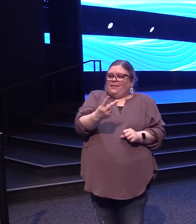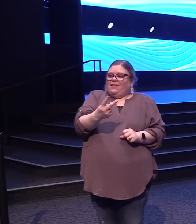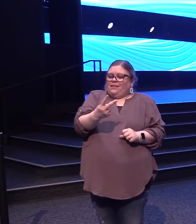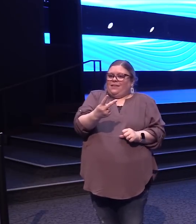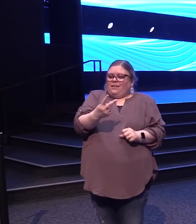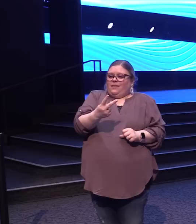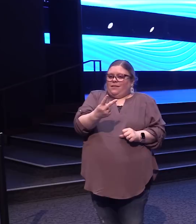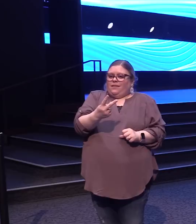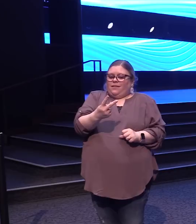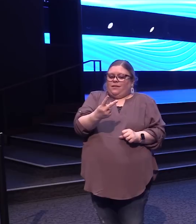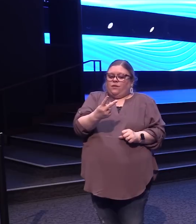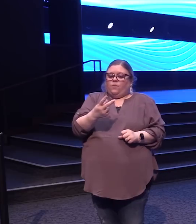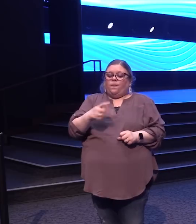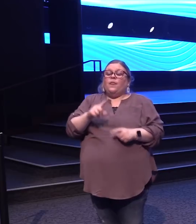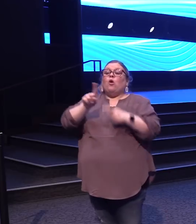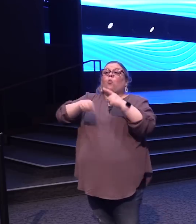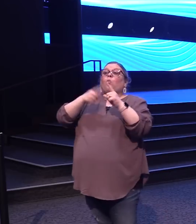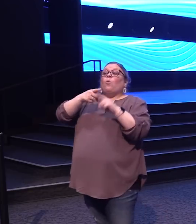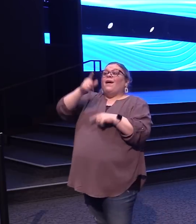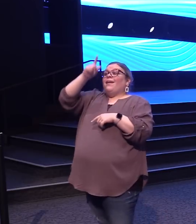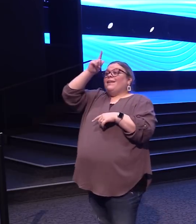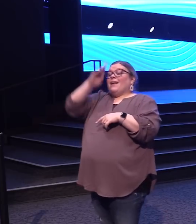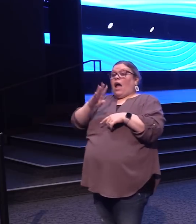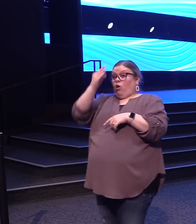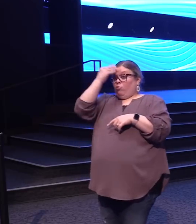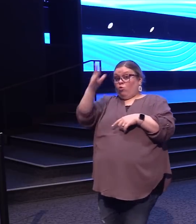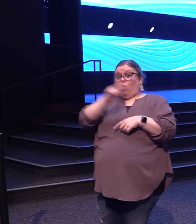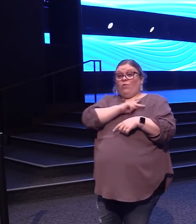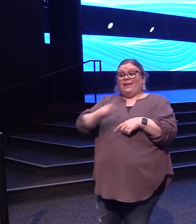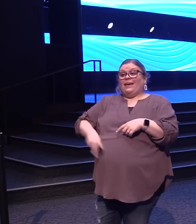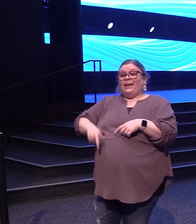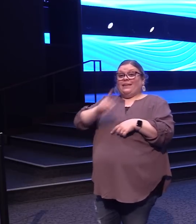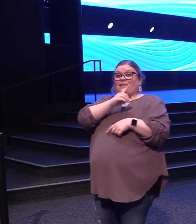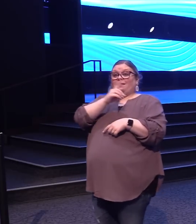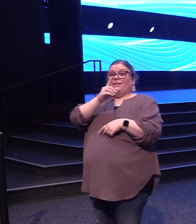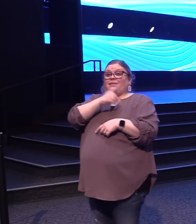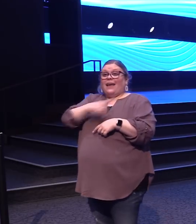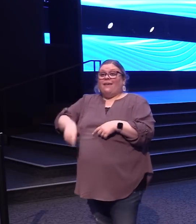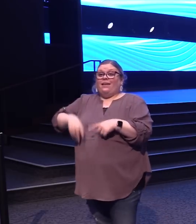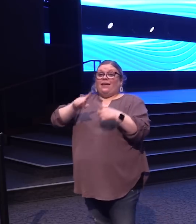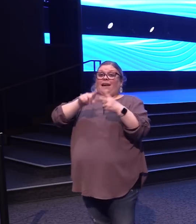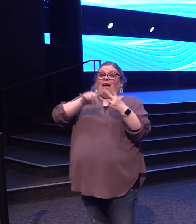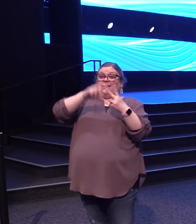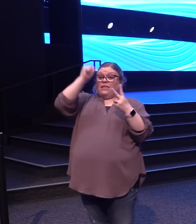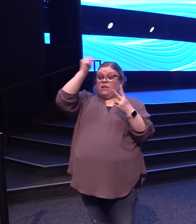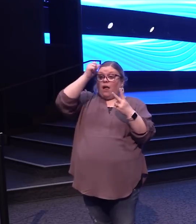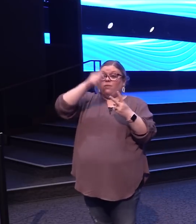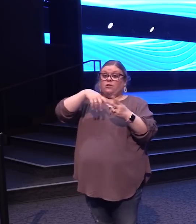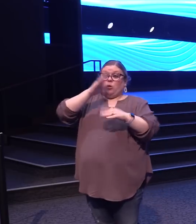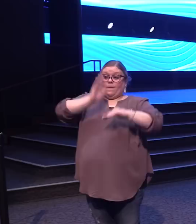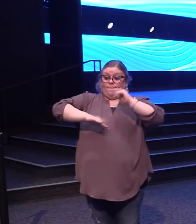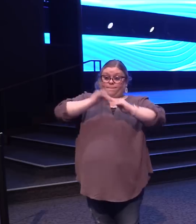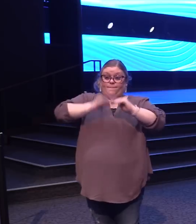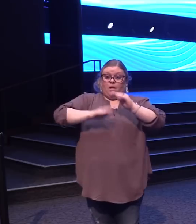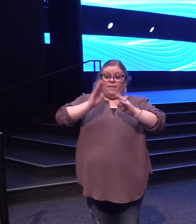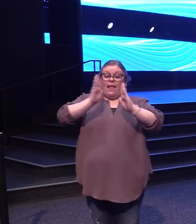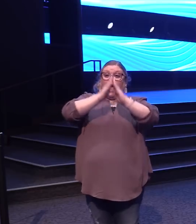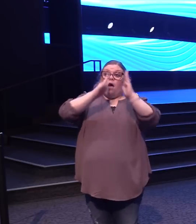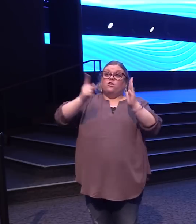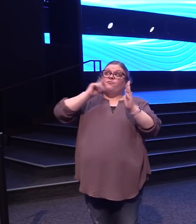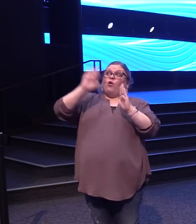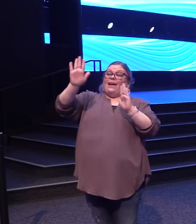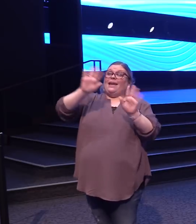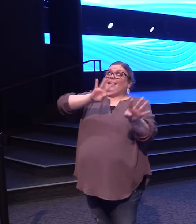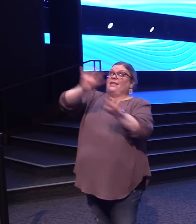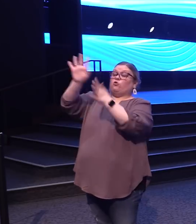visible. You see, when God told King David and Solomon to build a house for his glory, he did not